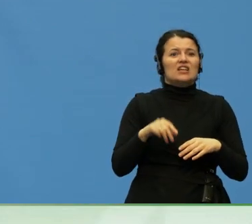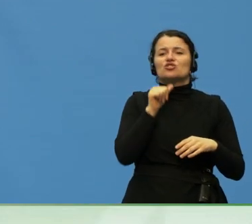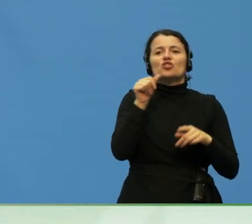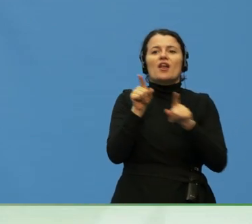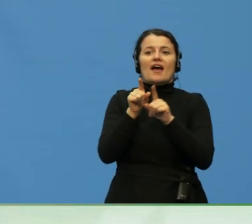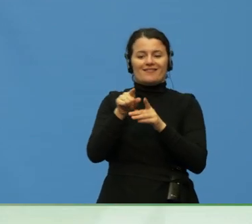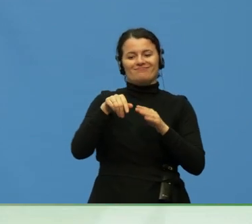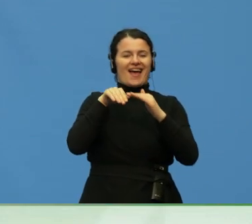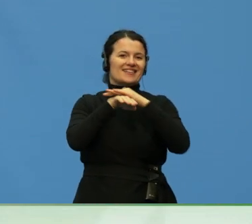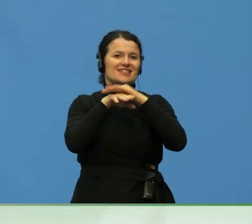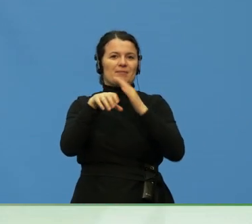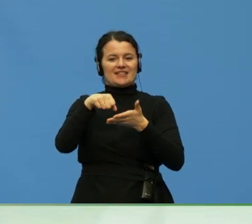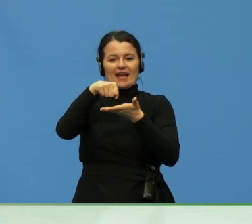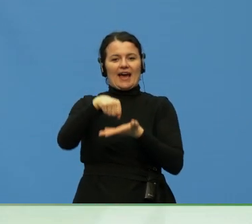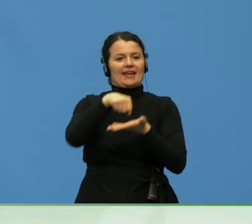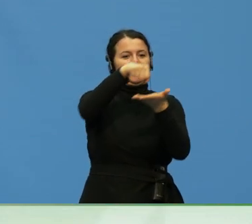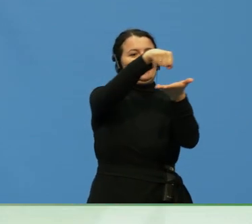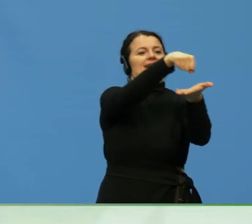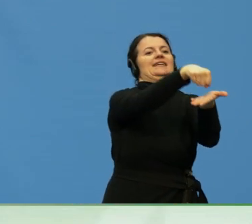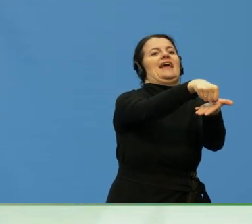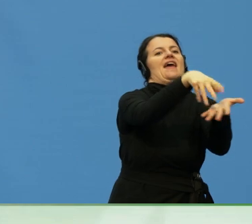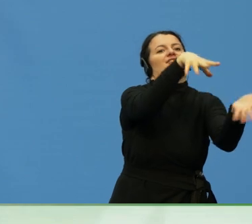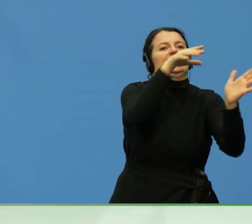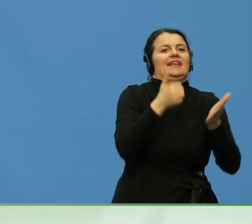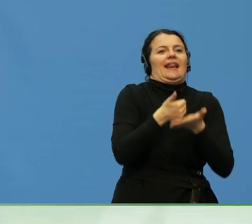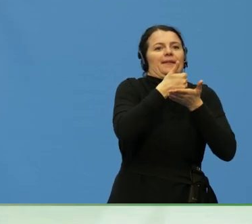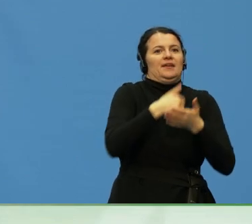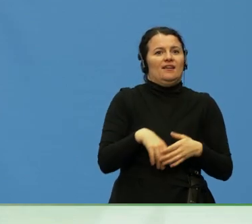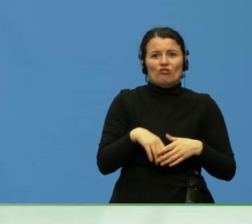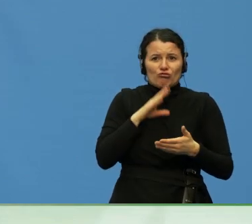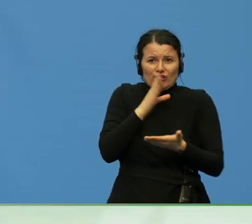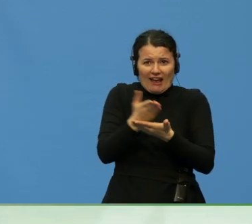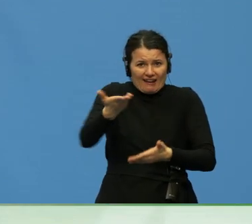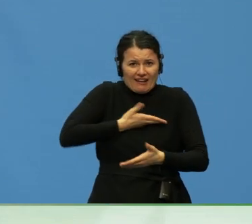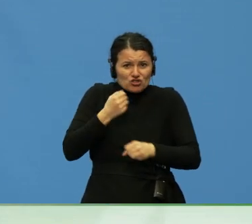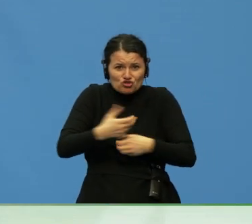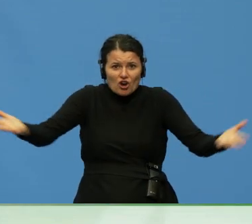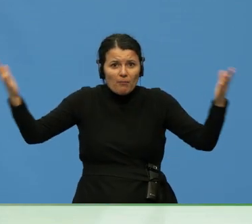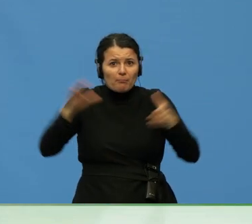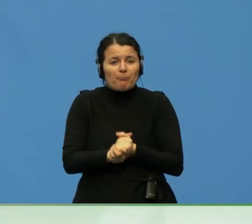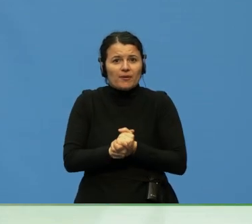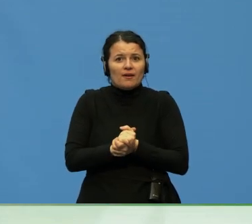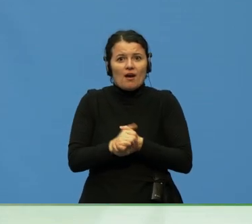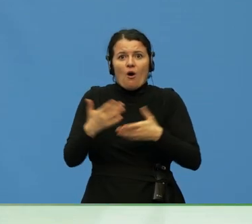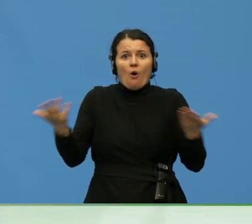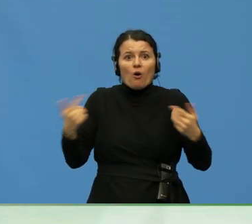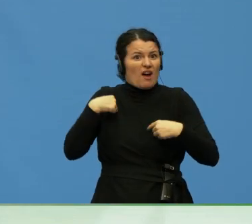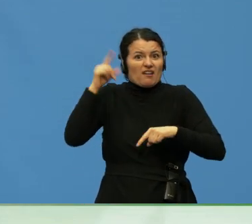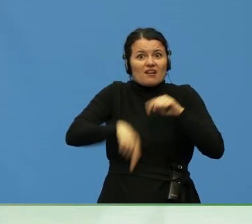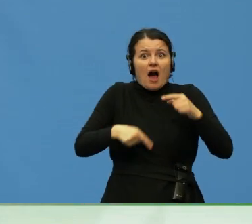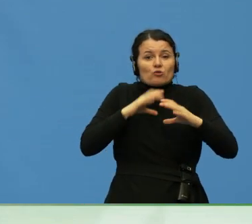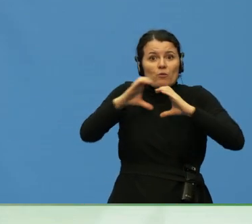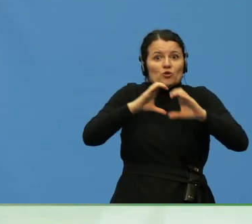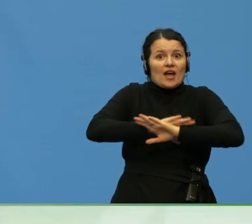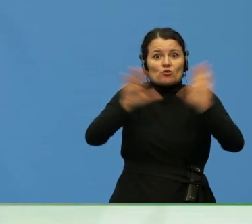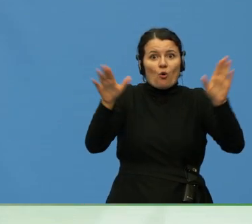anybody when I've lost my card, my credit card, and I'm traveling and I'm deaf, and they won't talk to me except between 9 to 5, even though if I was